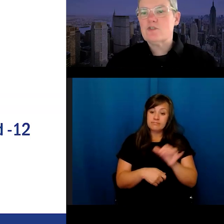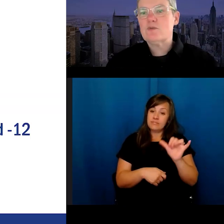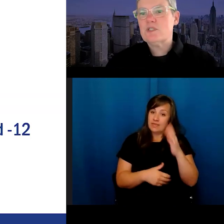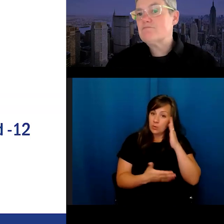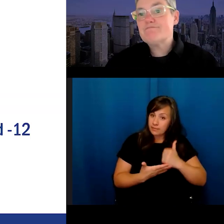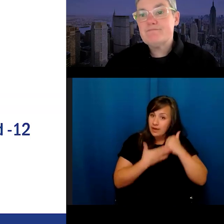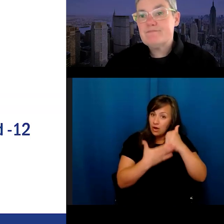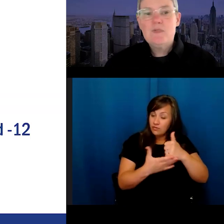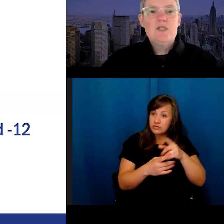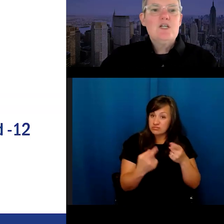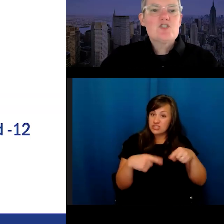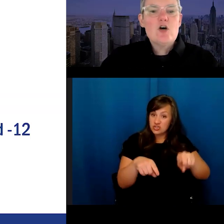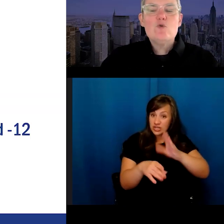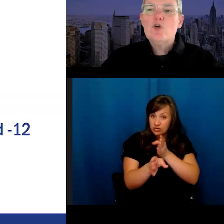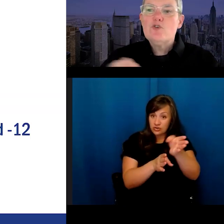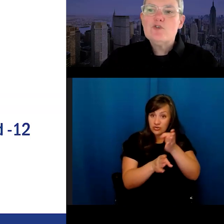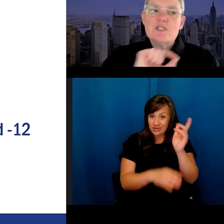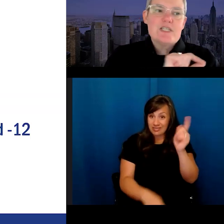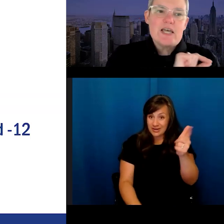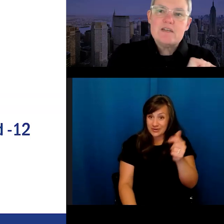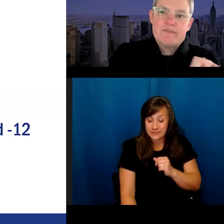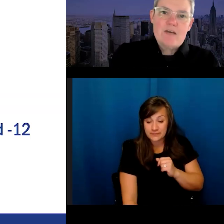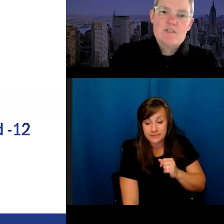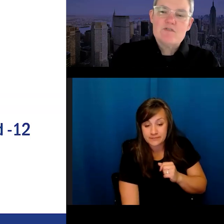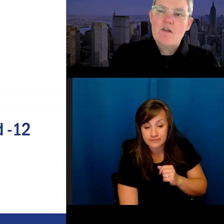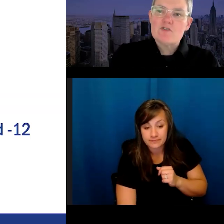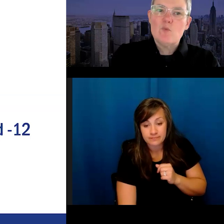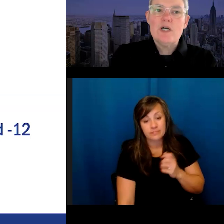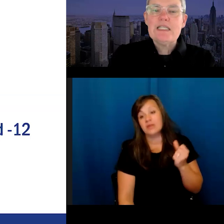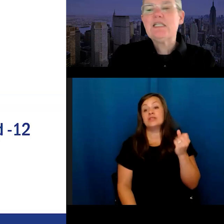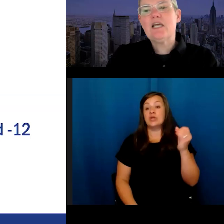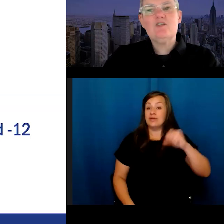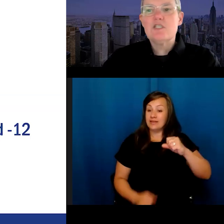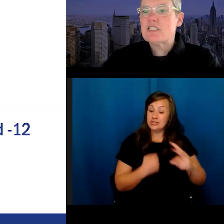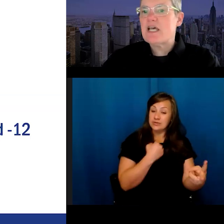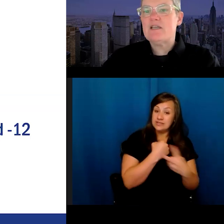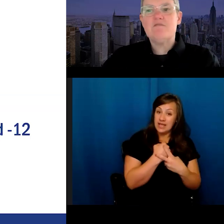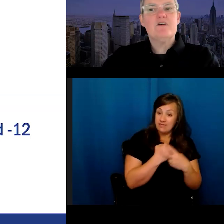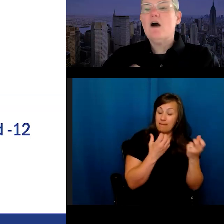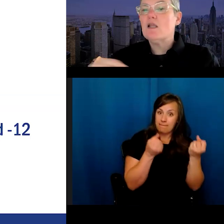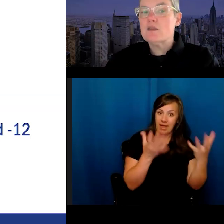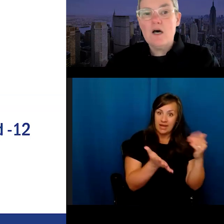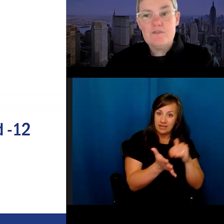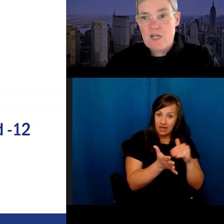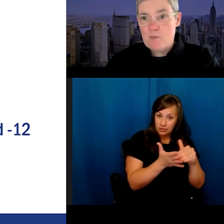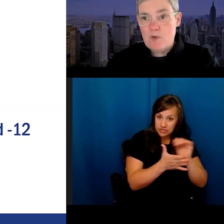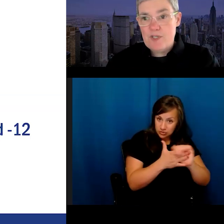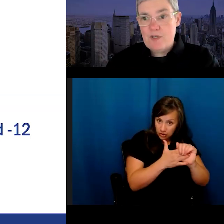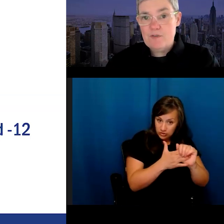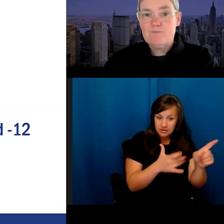helpful in your career. So you can save thousands of dollars on one end, and you can save a